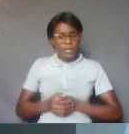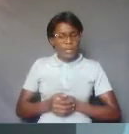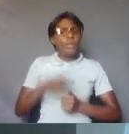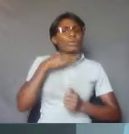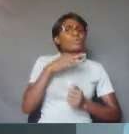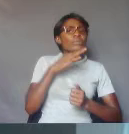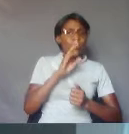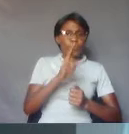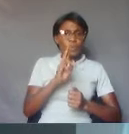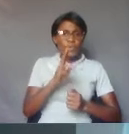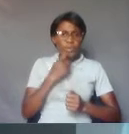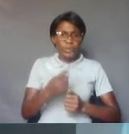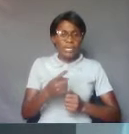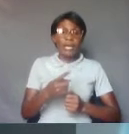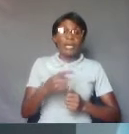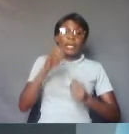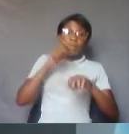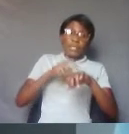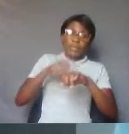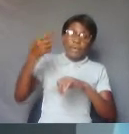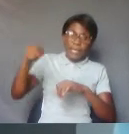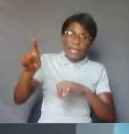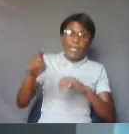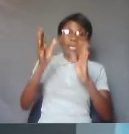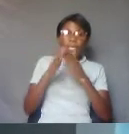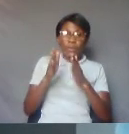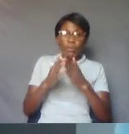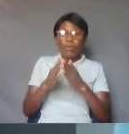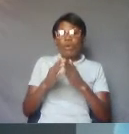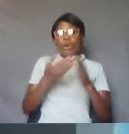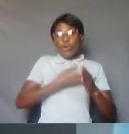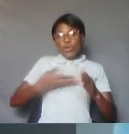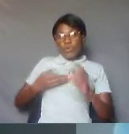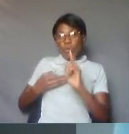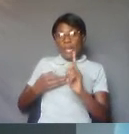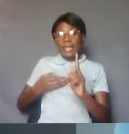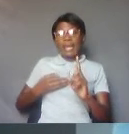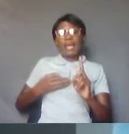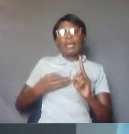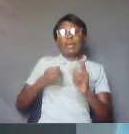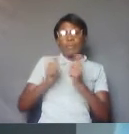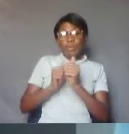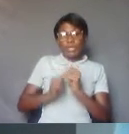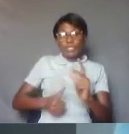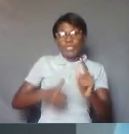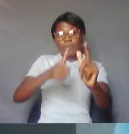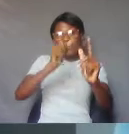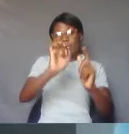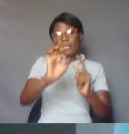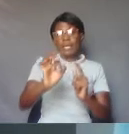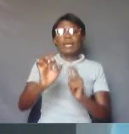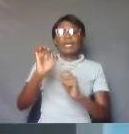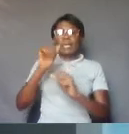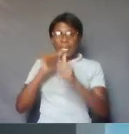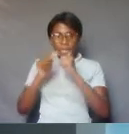tells us that when they go into their house and they eat a meal, Jesus breaks bread and they recognize him for the first